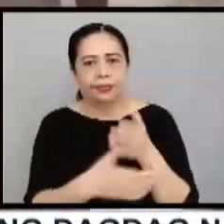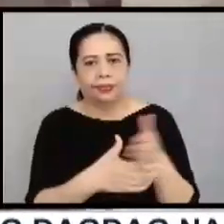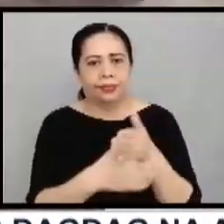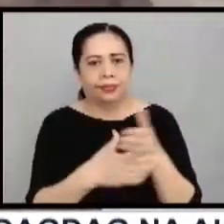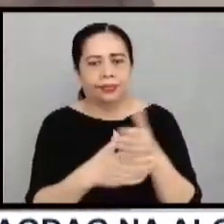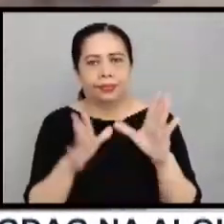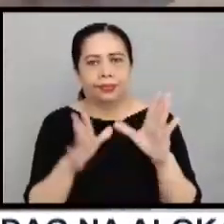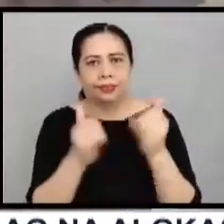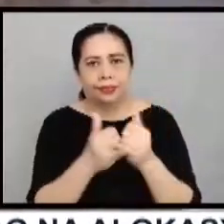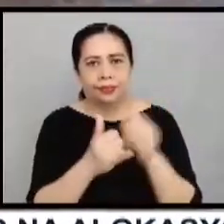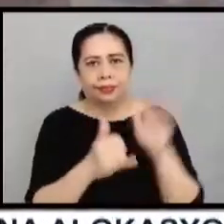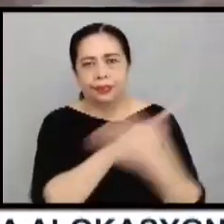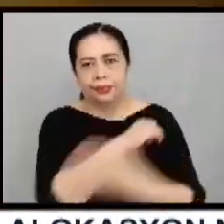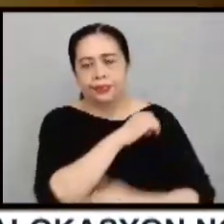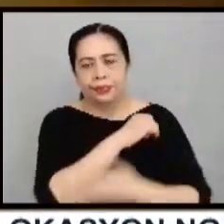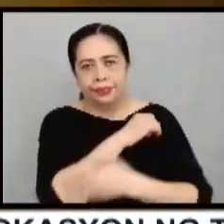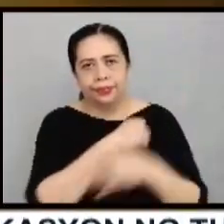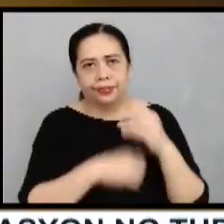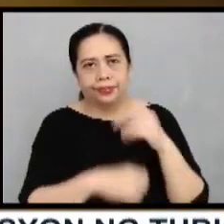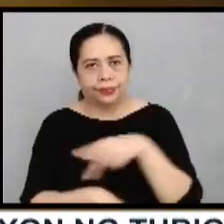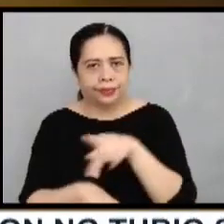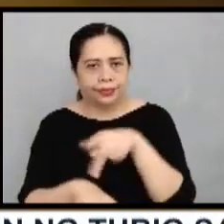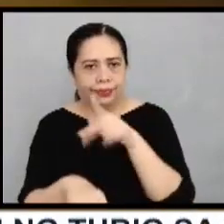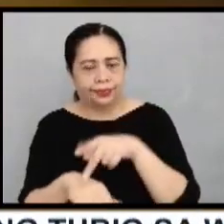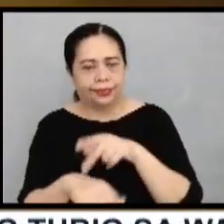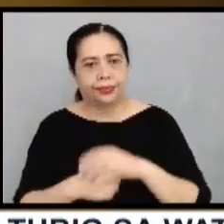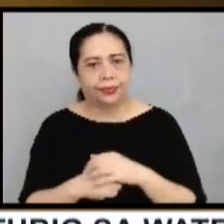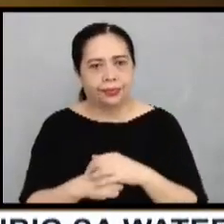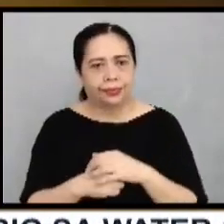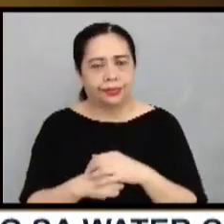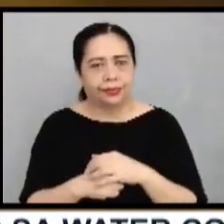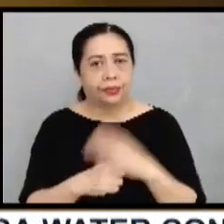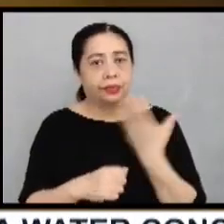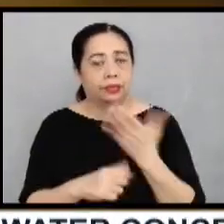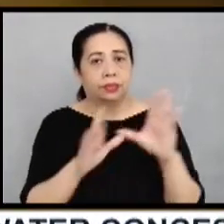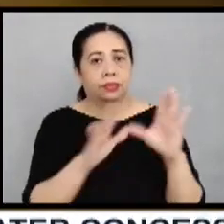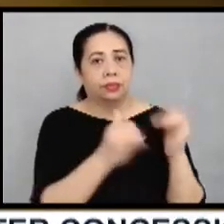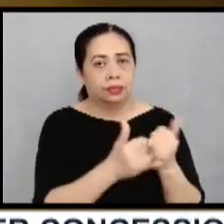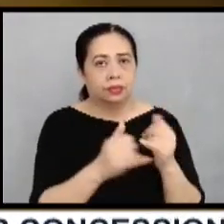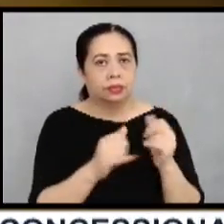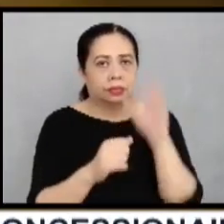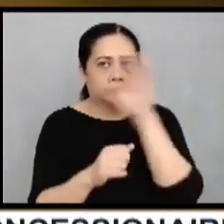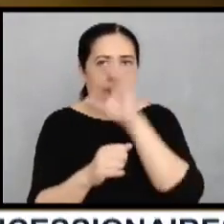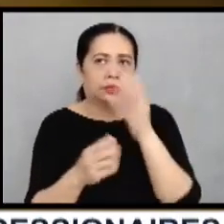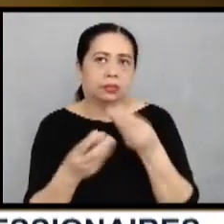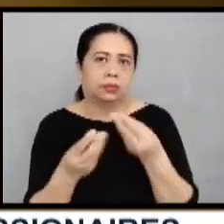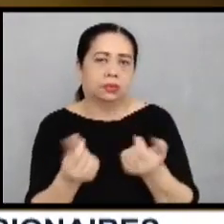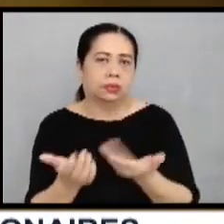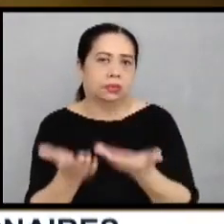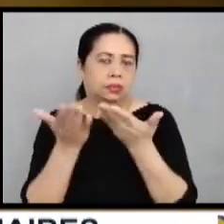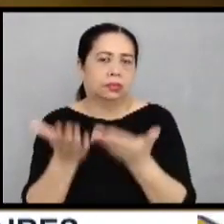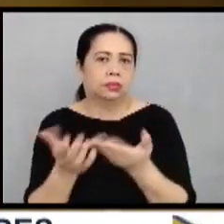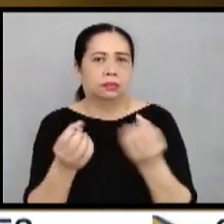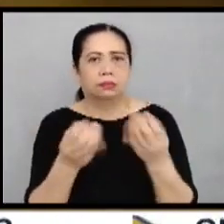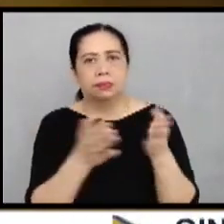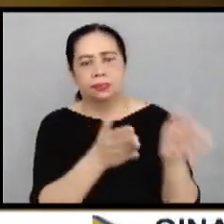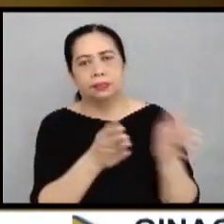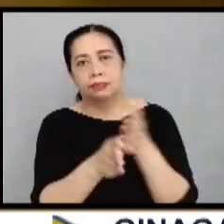ng kanyang bansa at ng Pilipinas. Our companies offer solutions in many fields, many